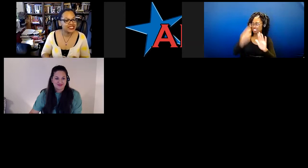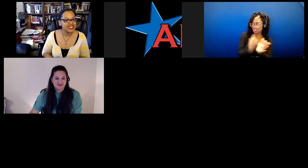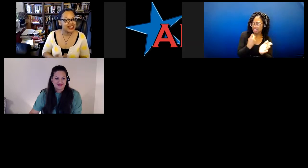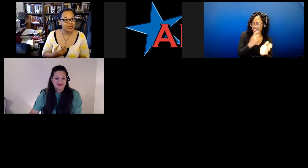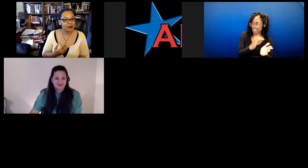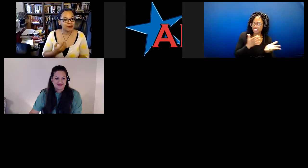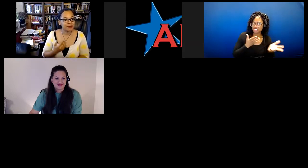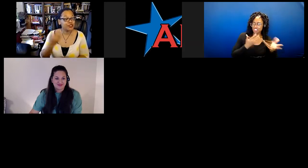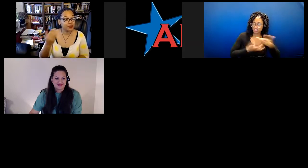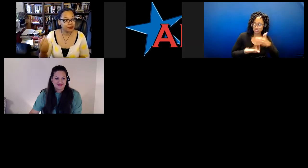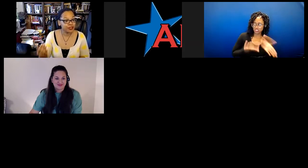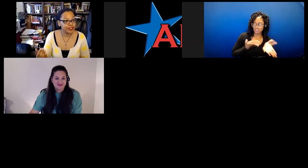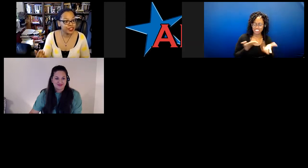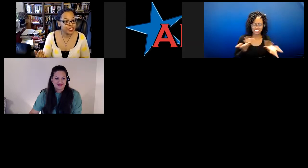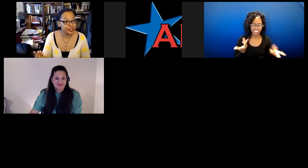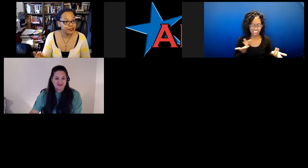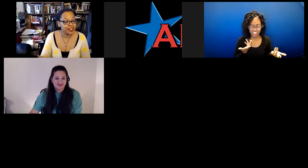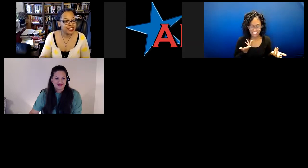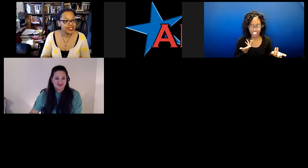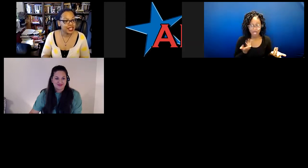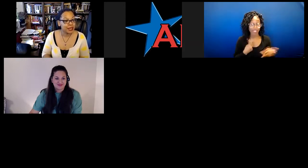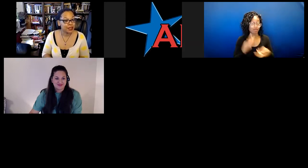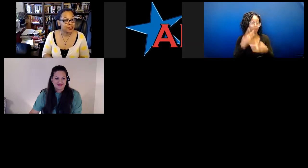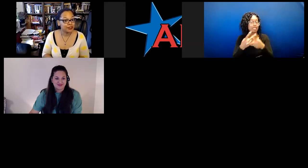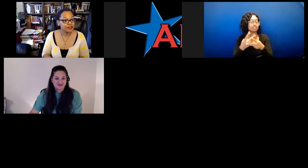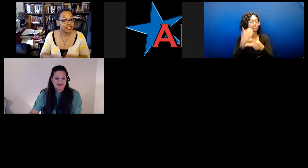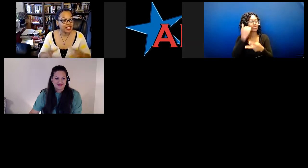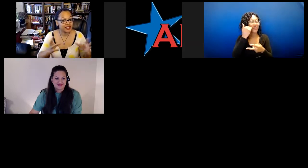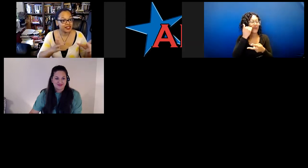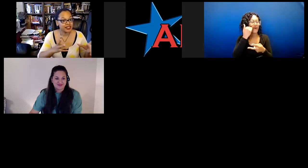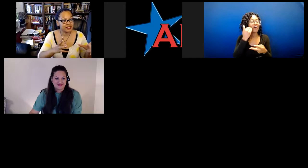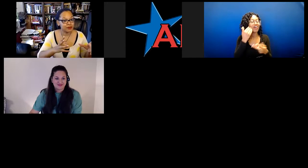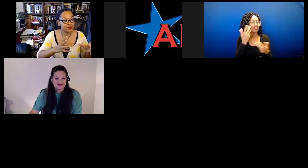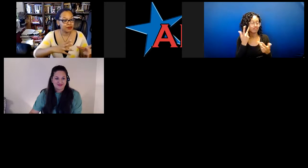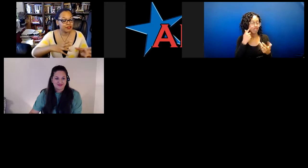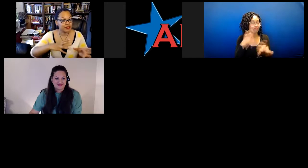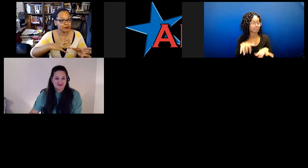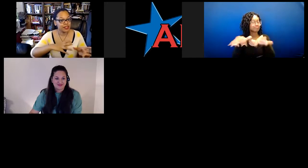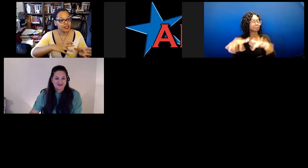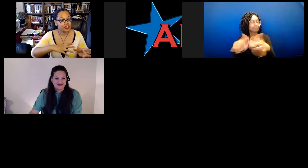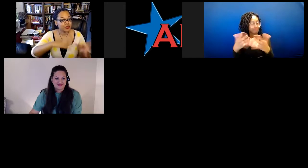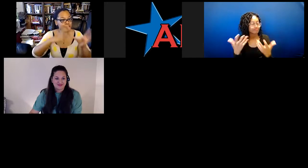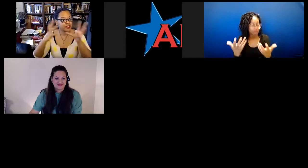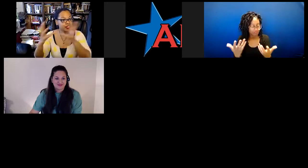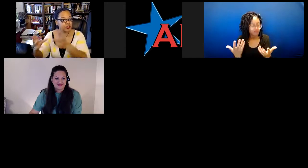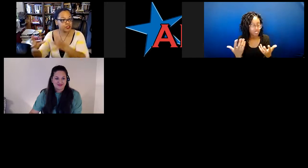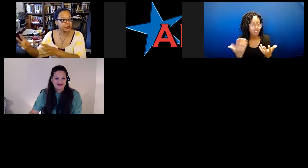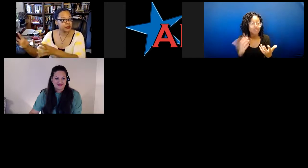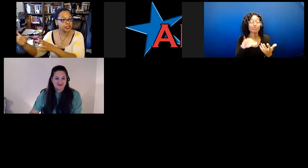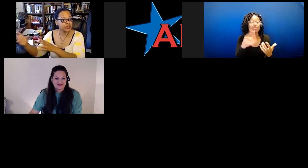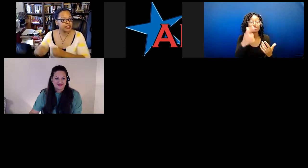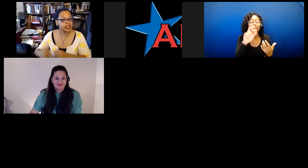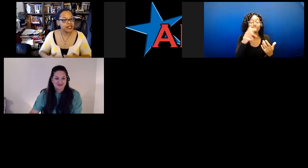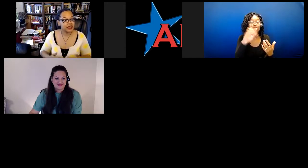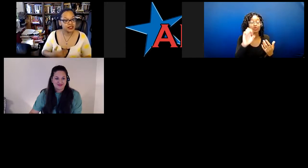prisons, the super predator narrative that came out of that movement from George Bush Sr. into Bill